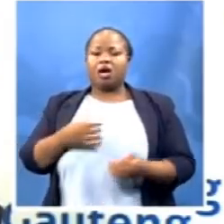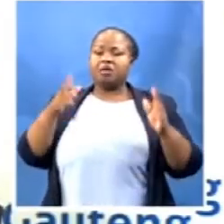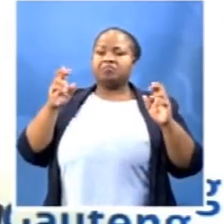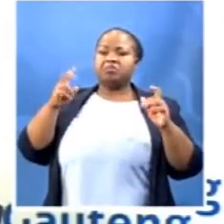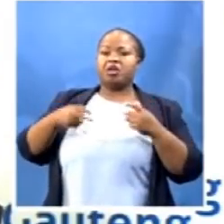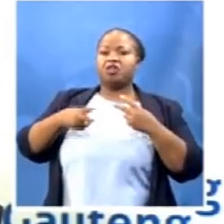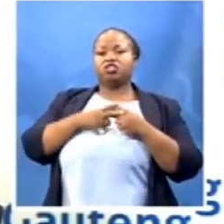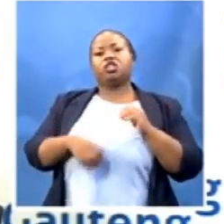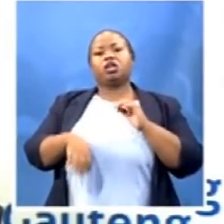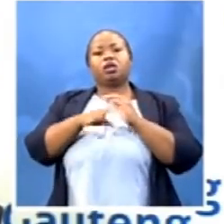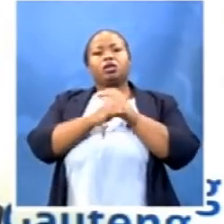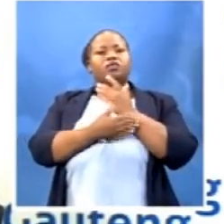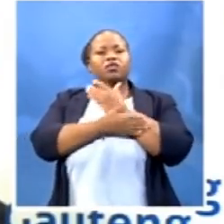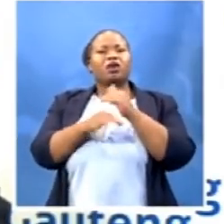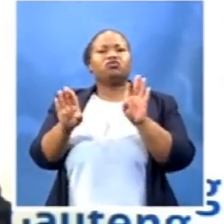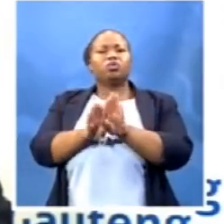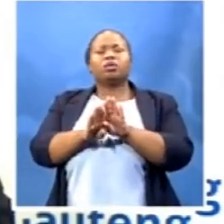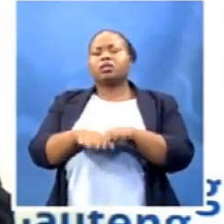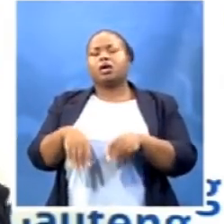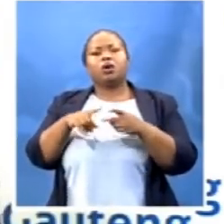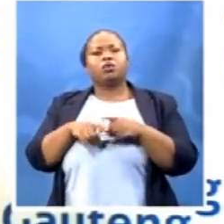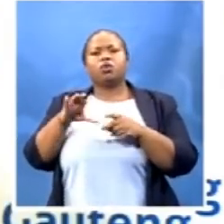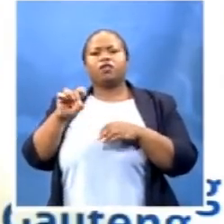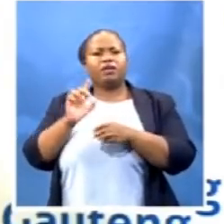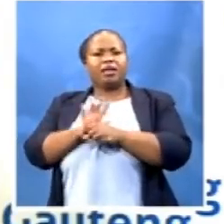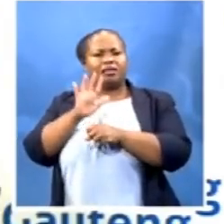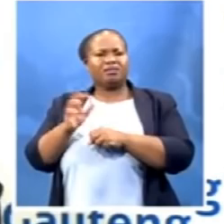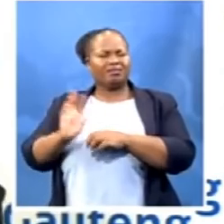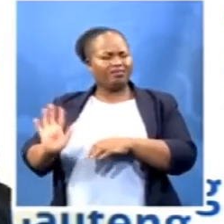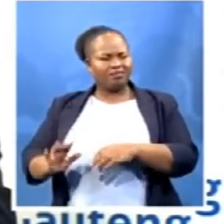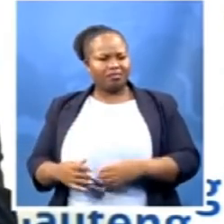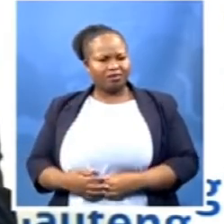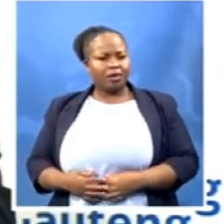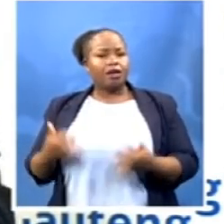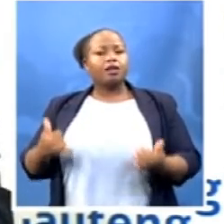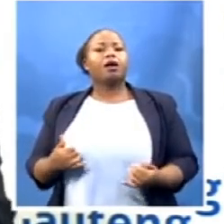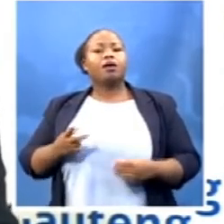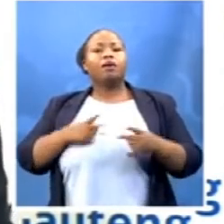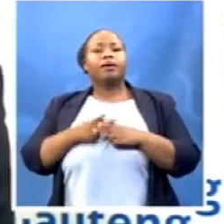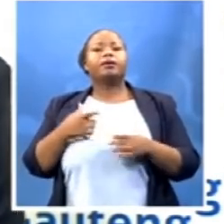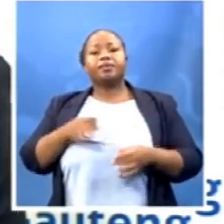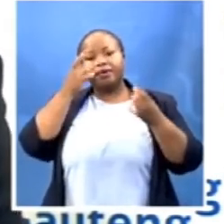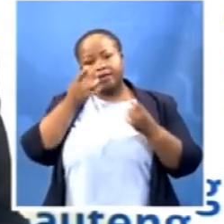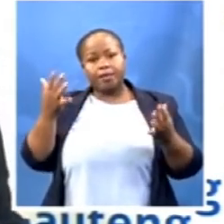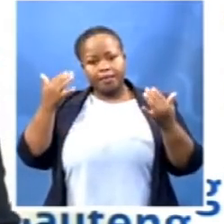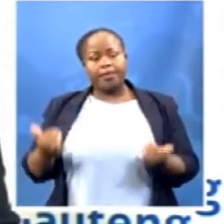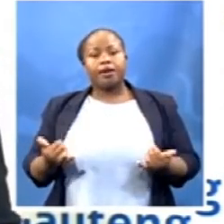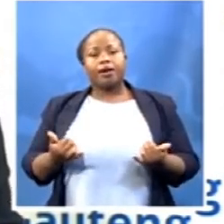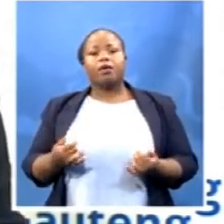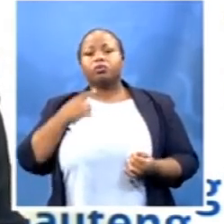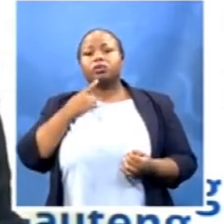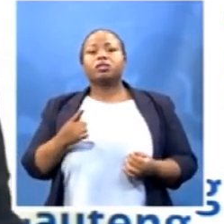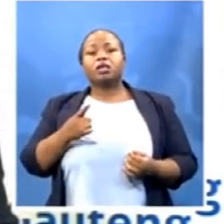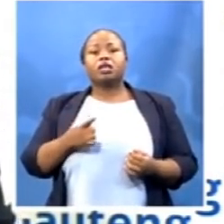that they advance. And that's why I'm talking about the law. So someone was